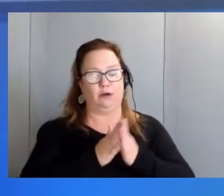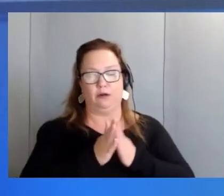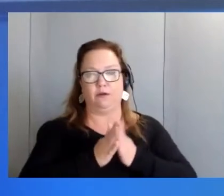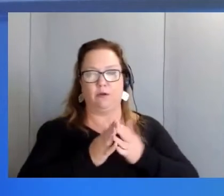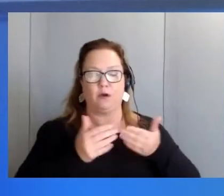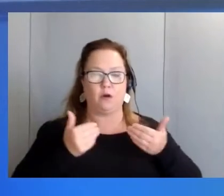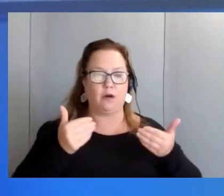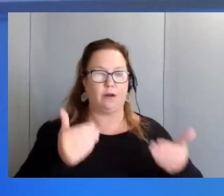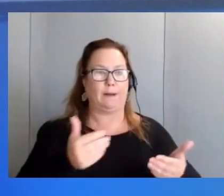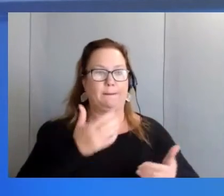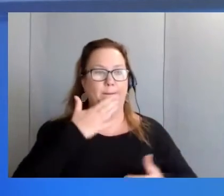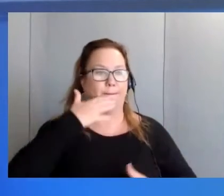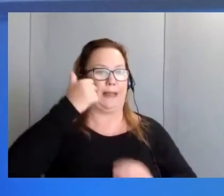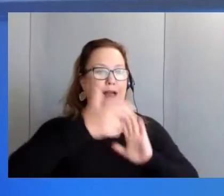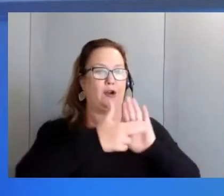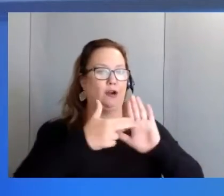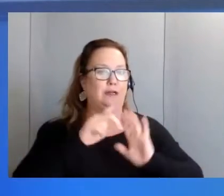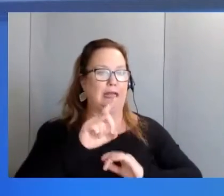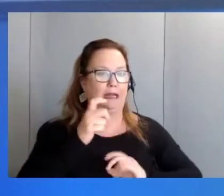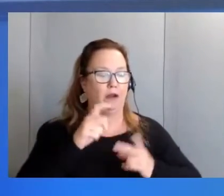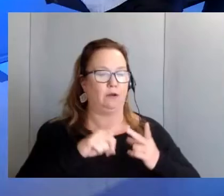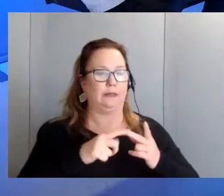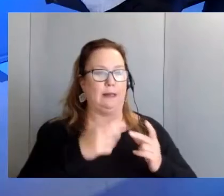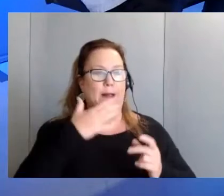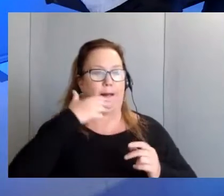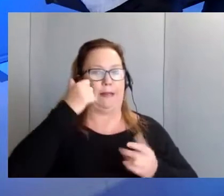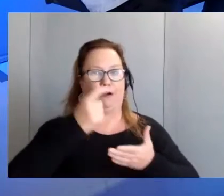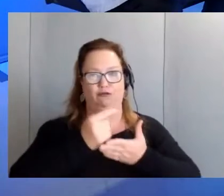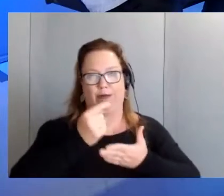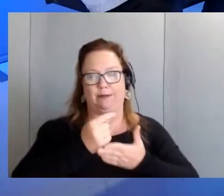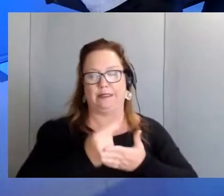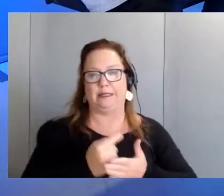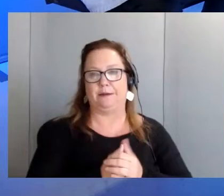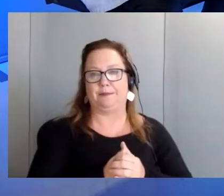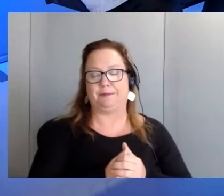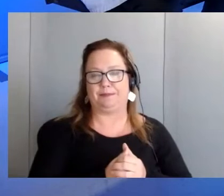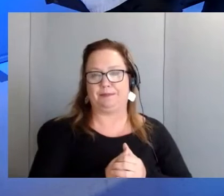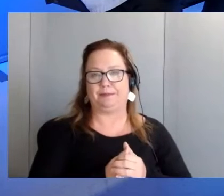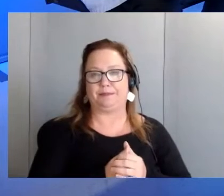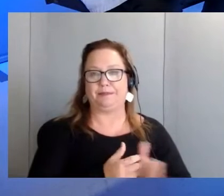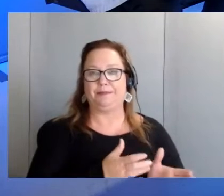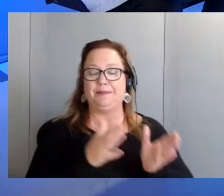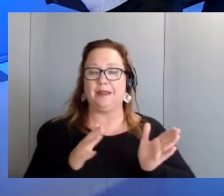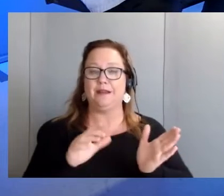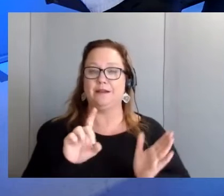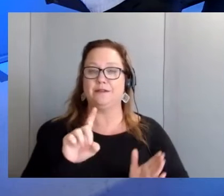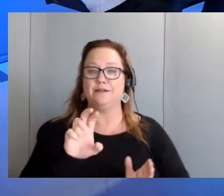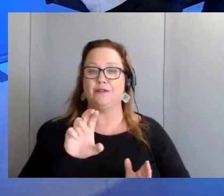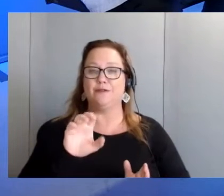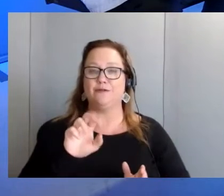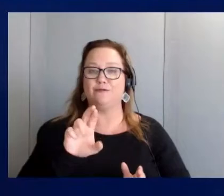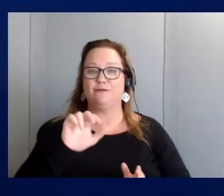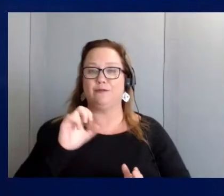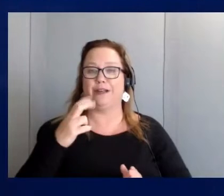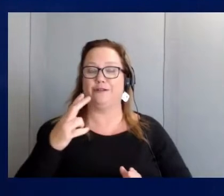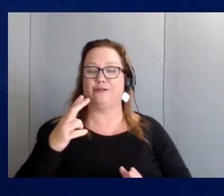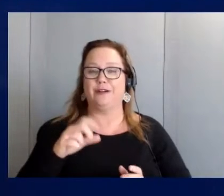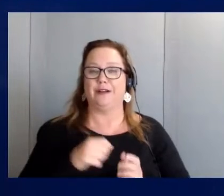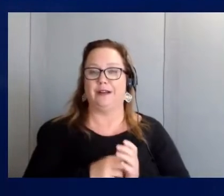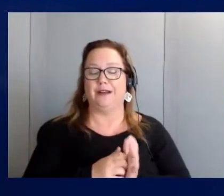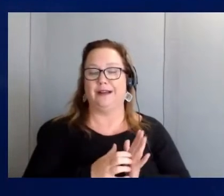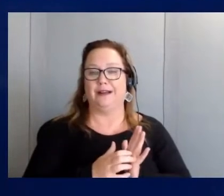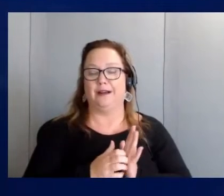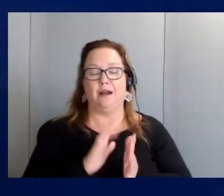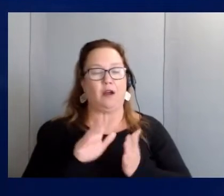better diagnosis and better treatments to come. Parting words for us, Dr. Calendar-Rich? I mean, I think all of the things that are